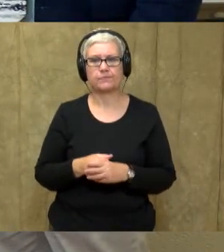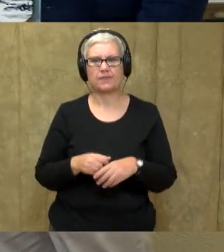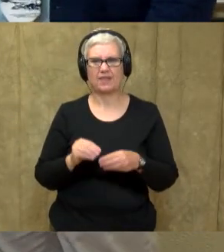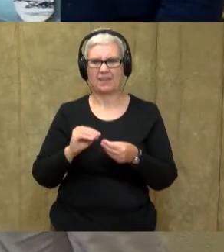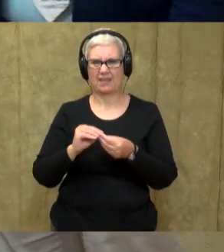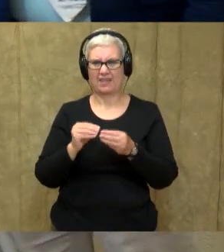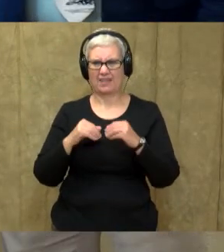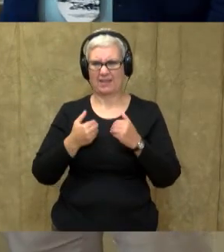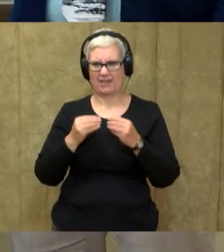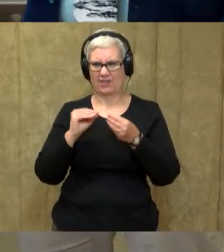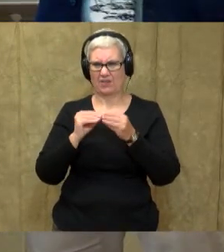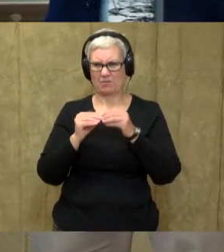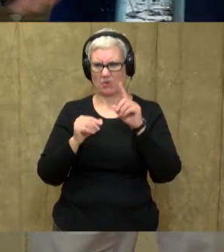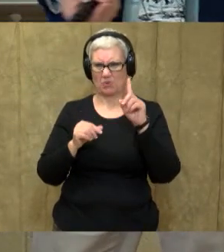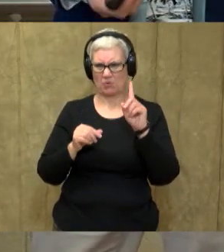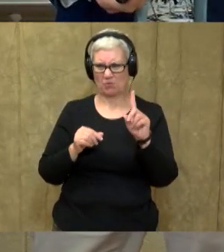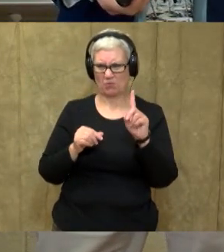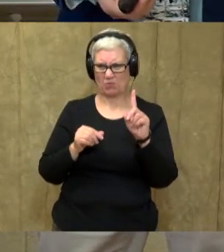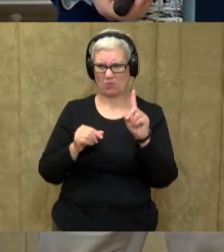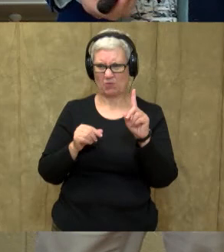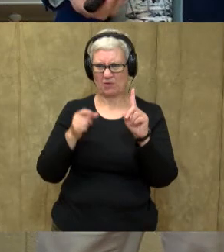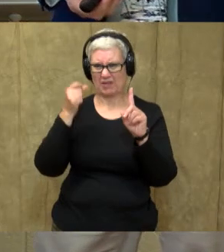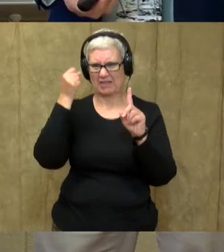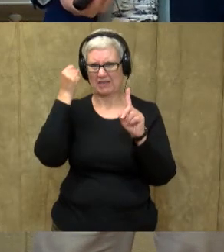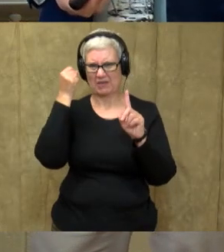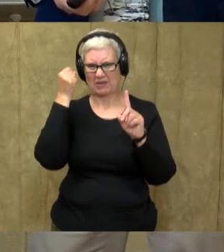1 related to understanding these